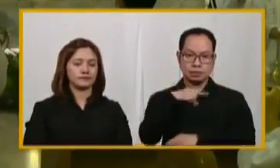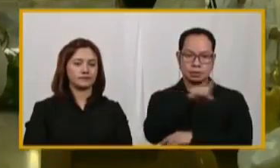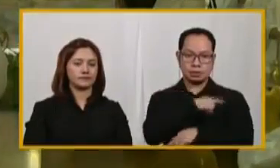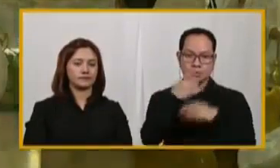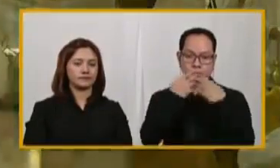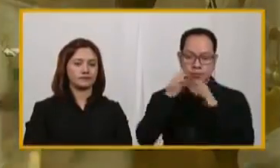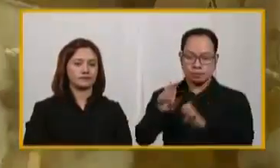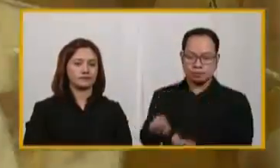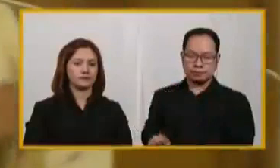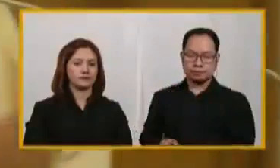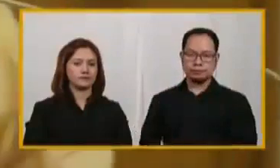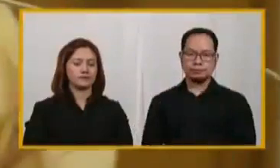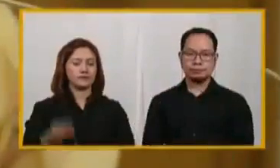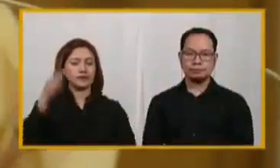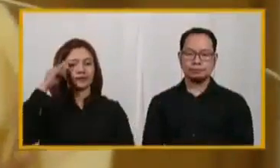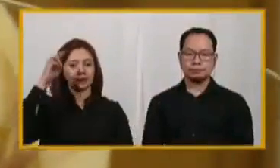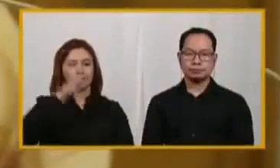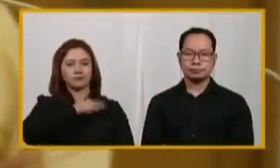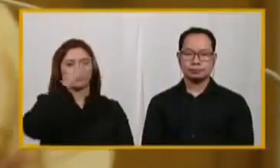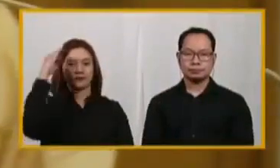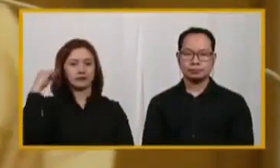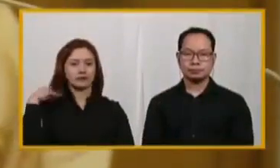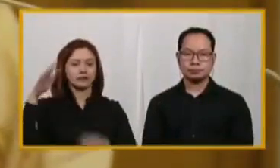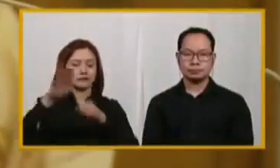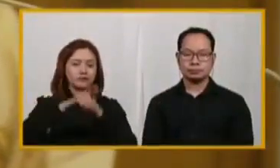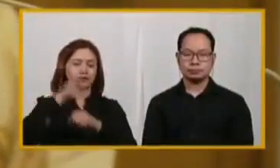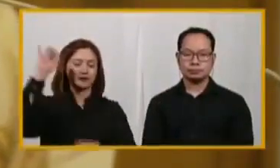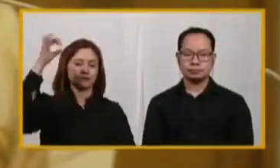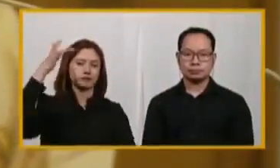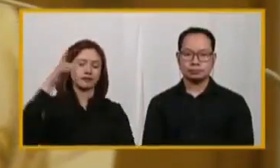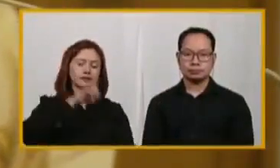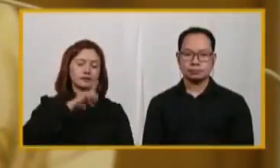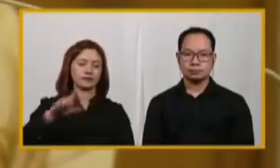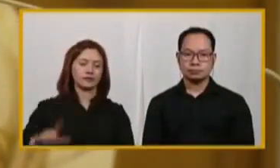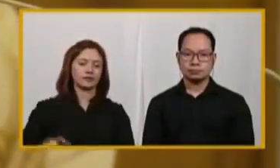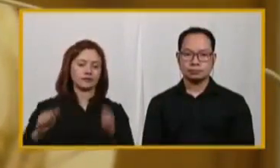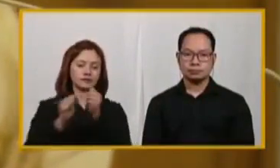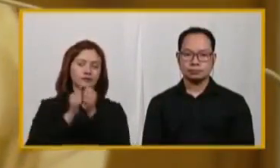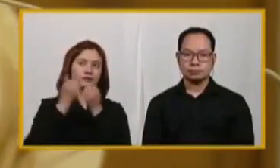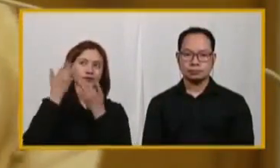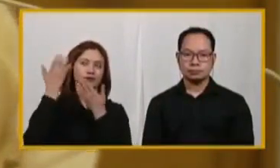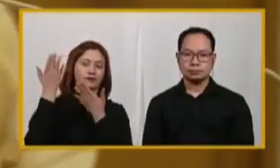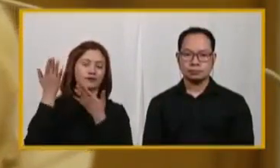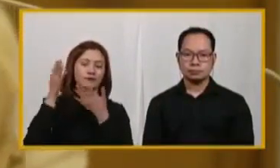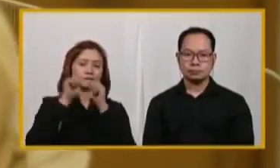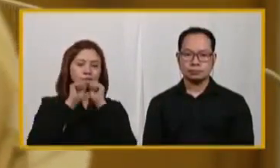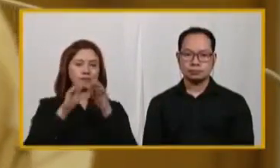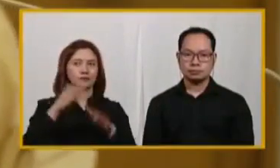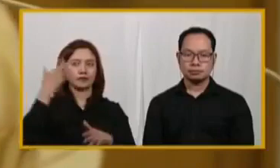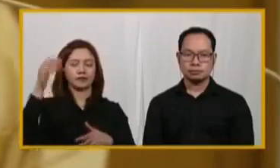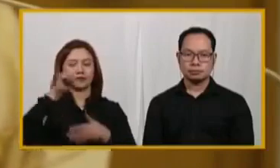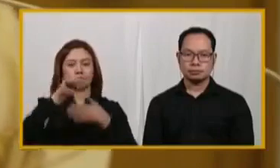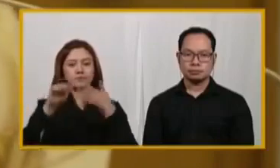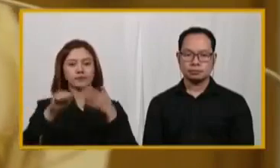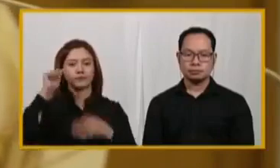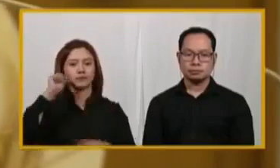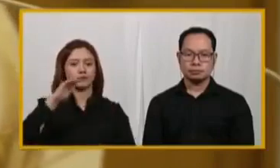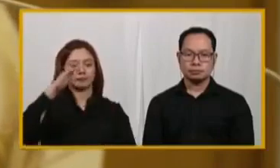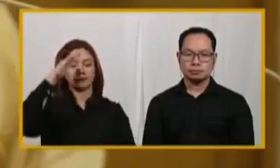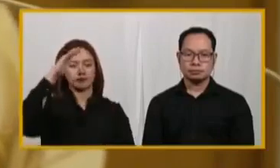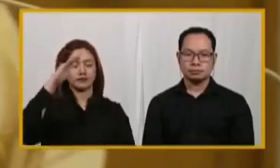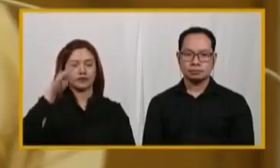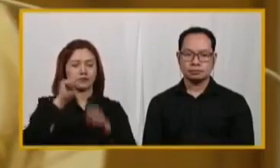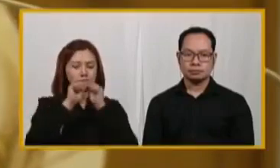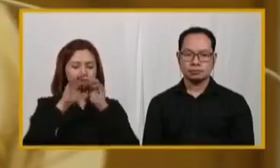evil. Hail Mary, full of grace, the Lord is with you. Blessed are you among women,